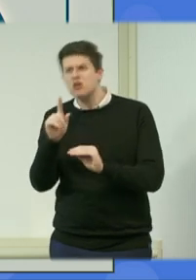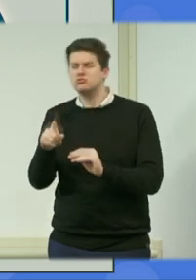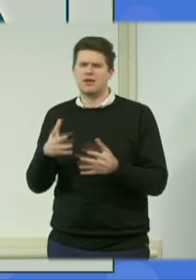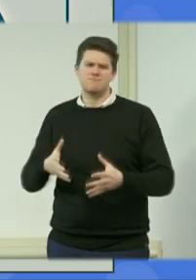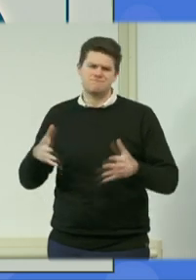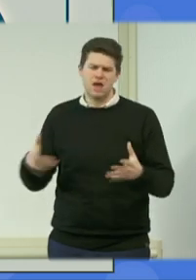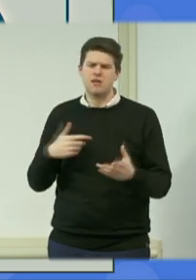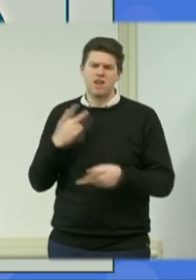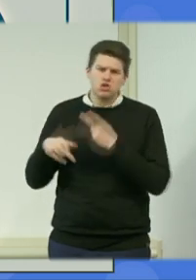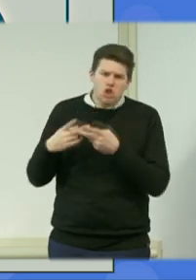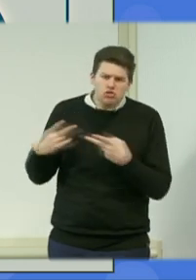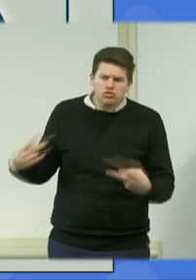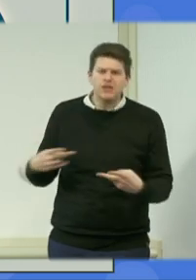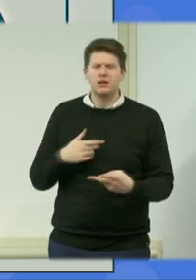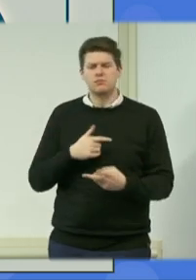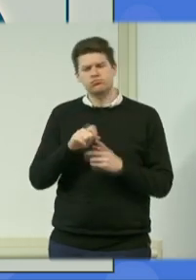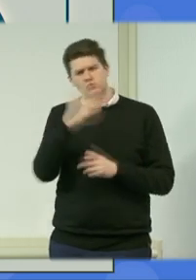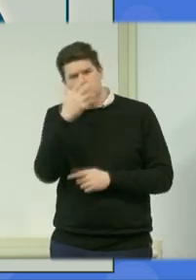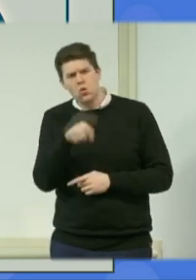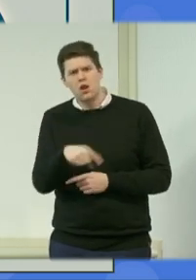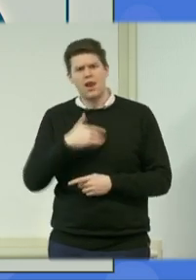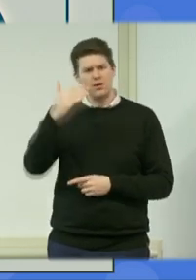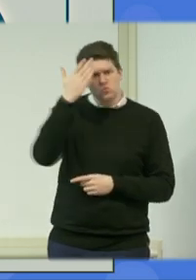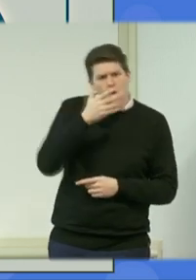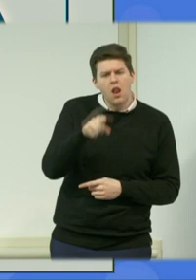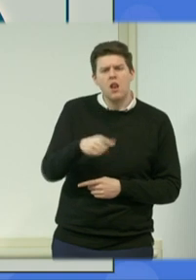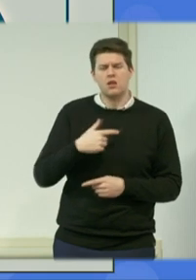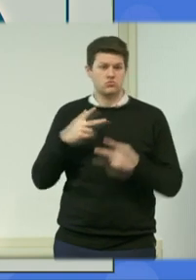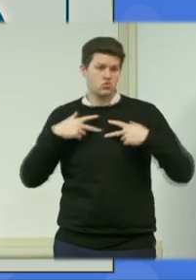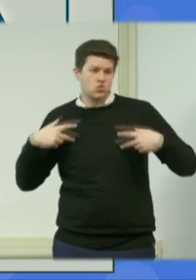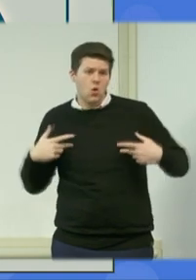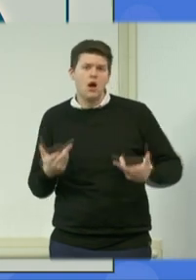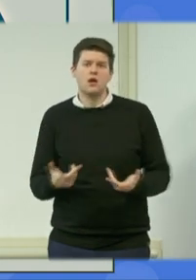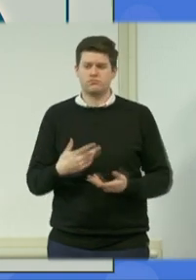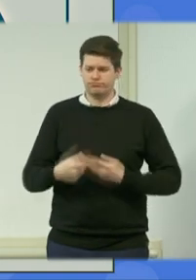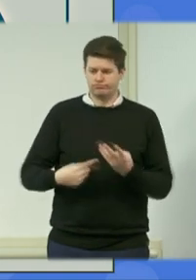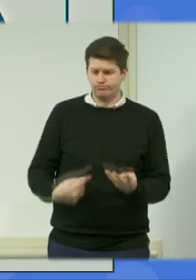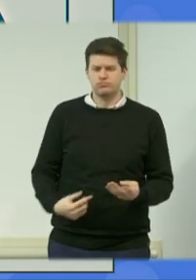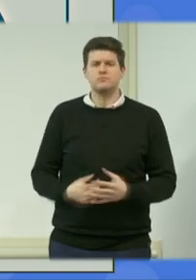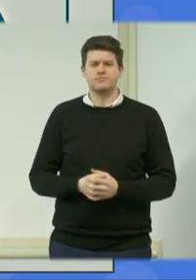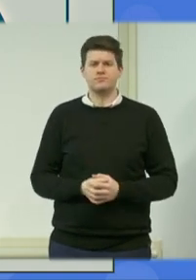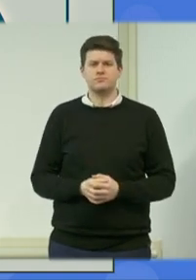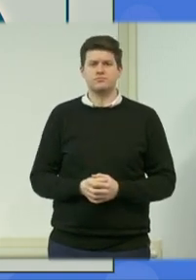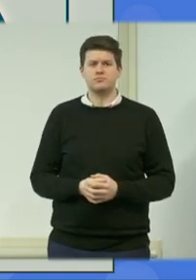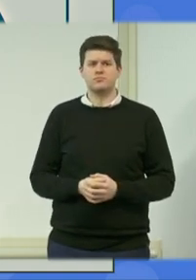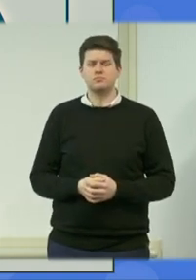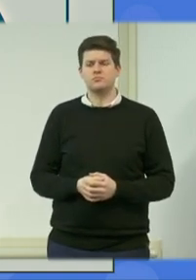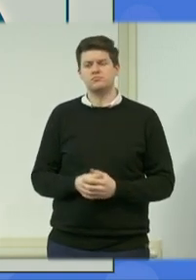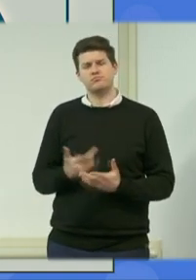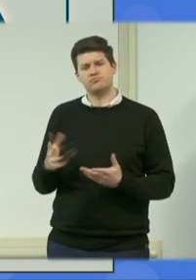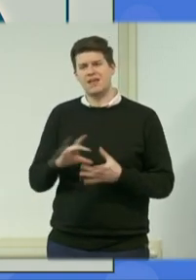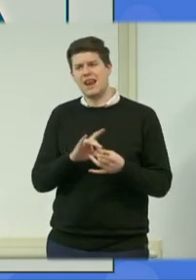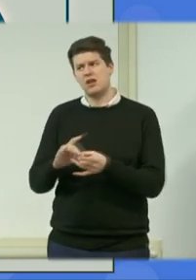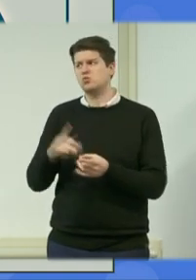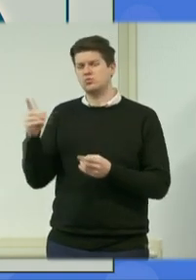nurseries, primary schools, high schools, and social work, the full range of social work for children services and adults, accounts for a good chunk of